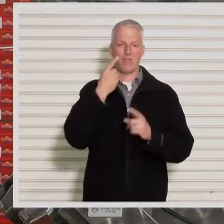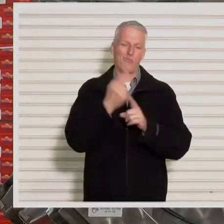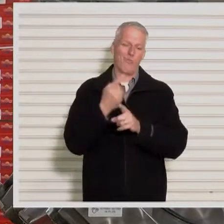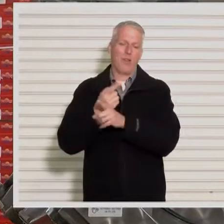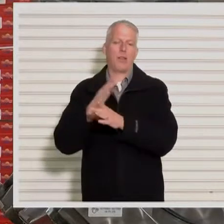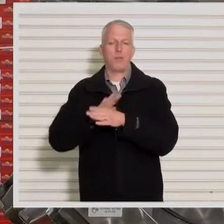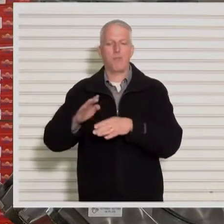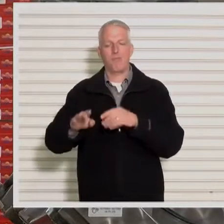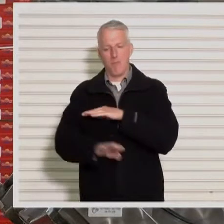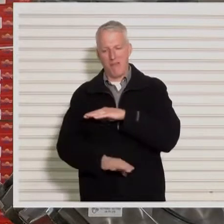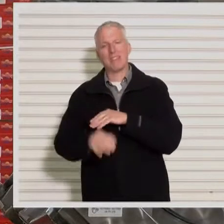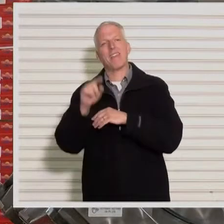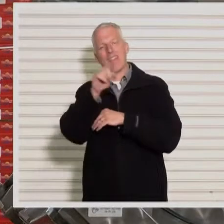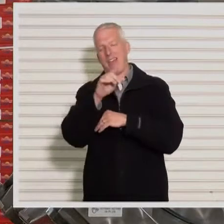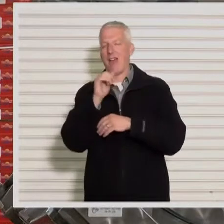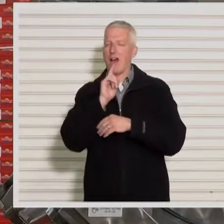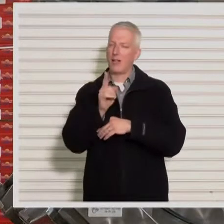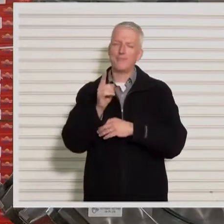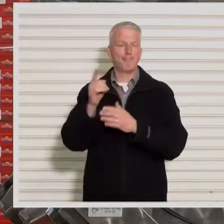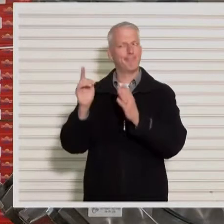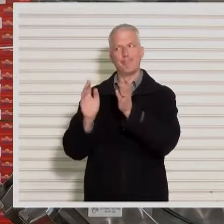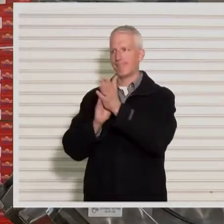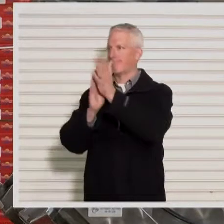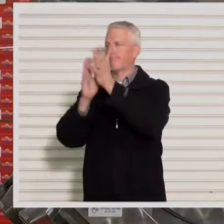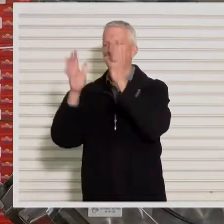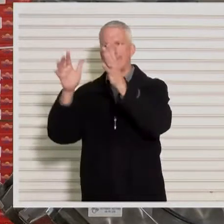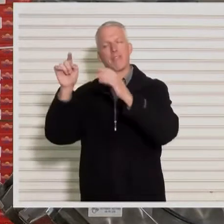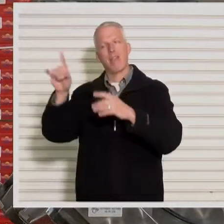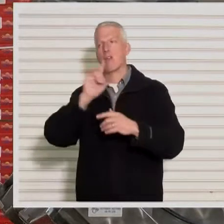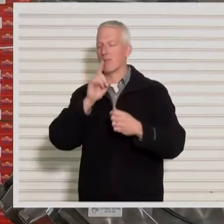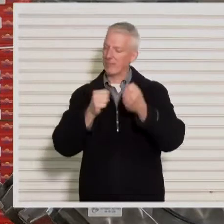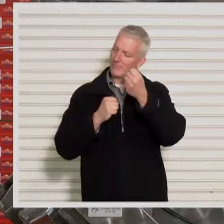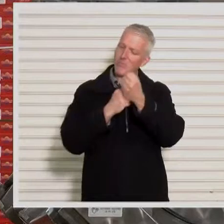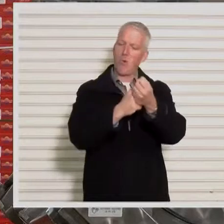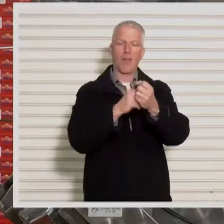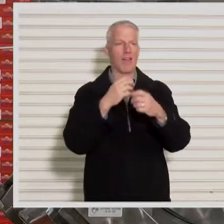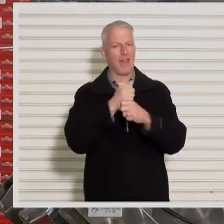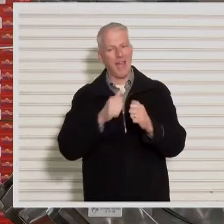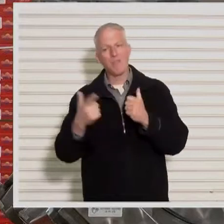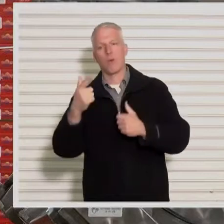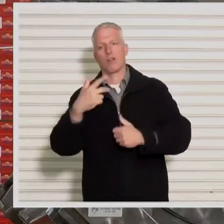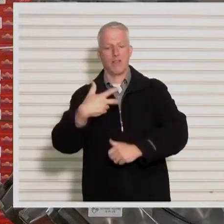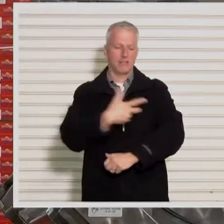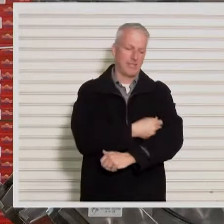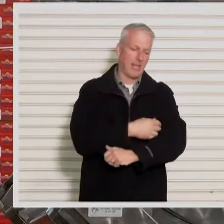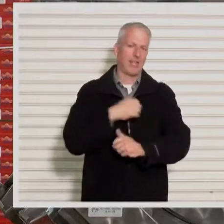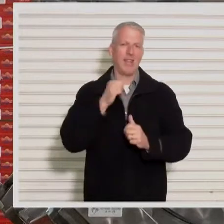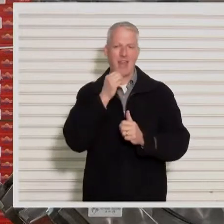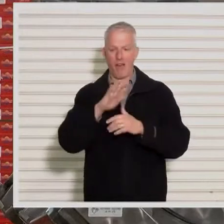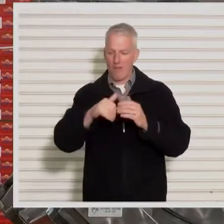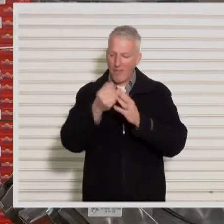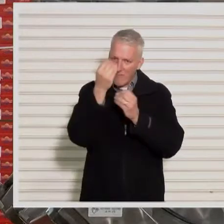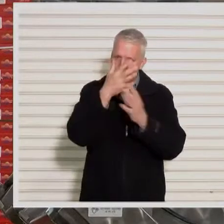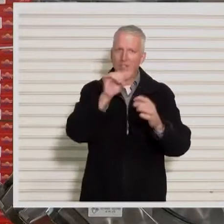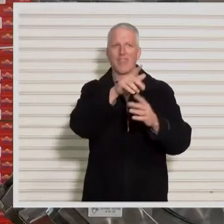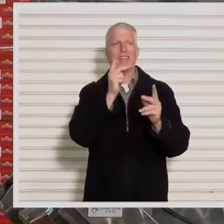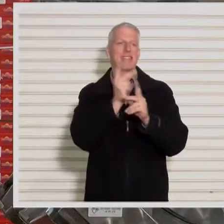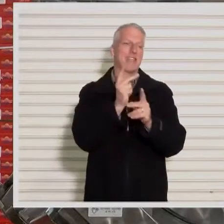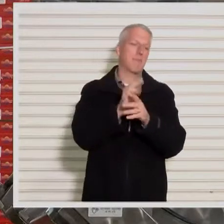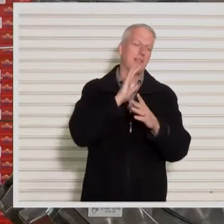very committed to making sure that their community gets vaccinated, gets information, and that they stay as healthy as